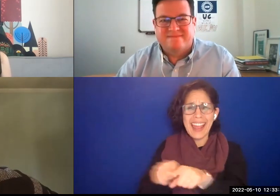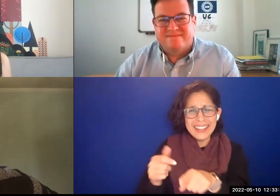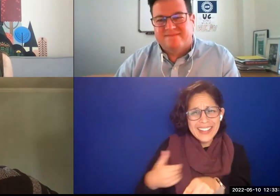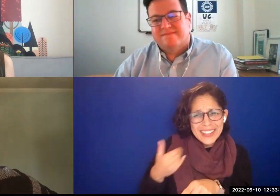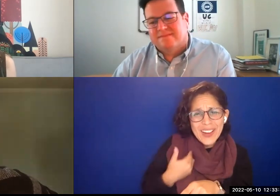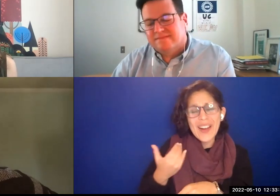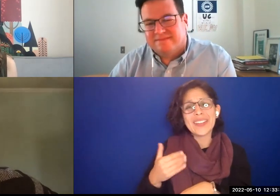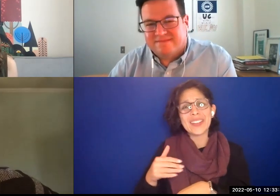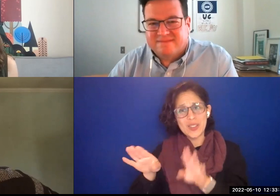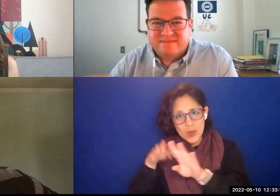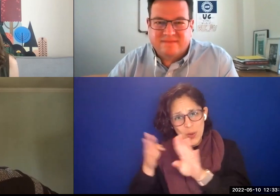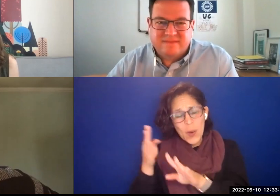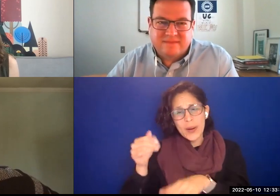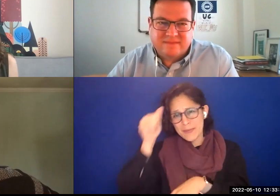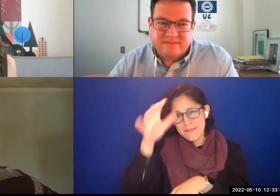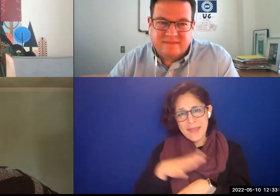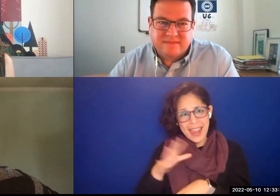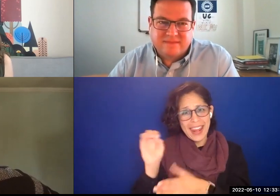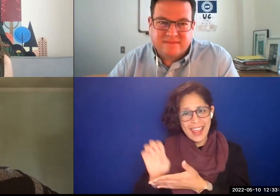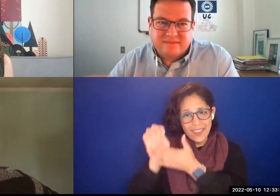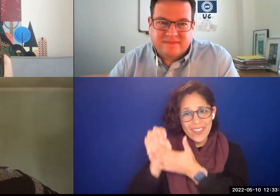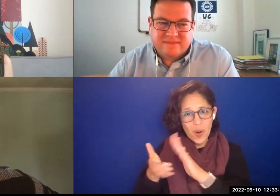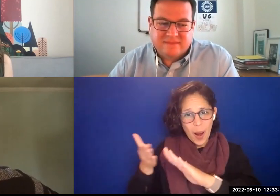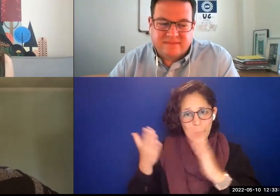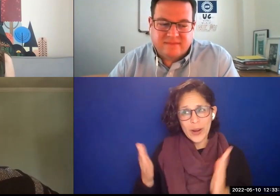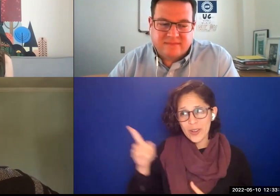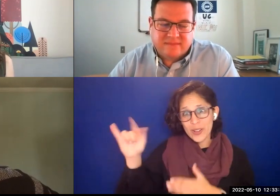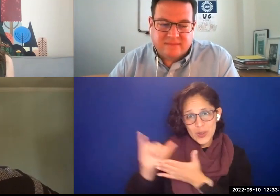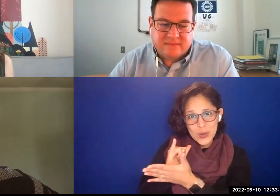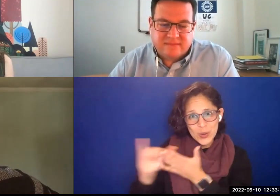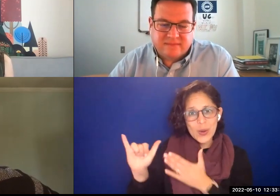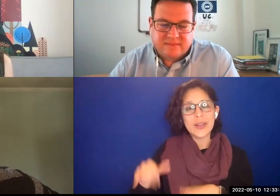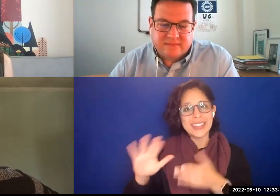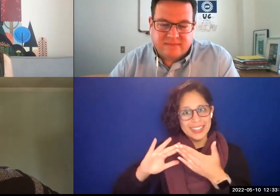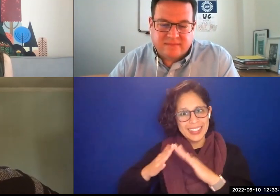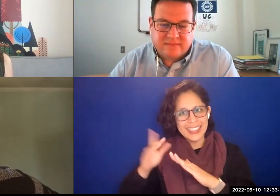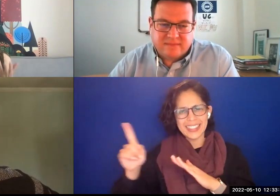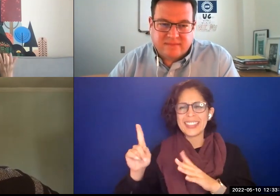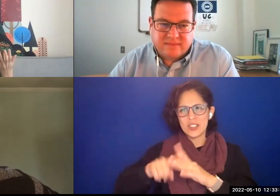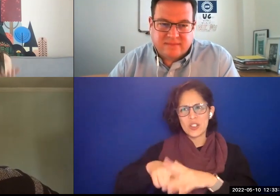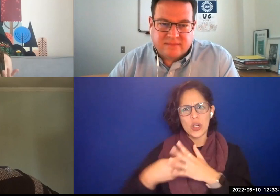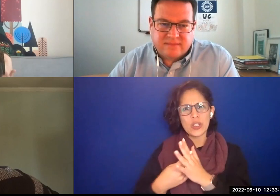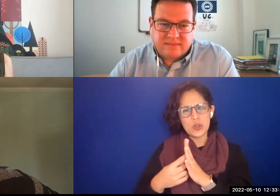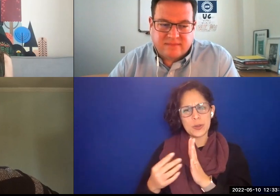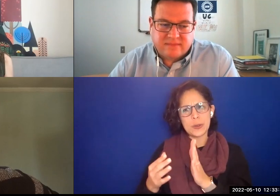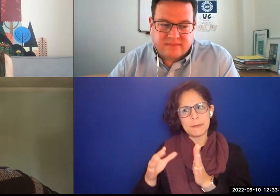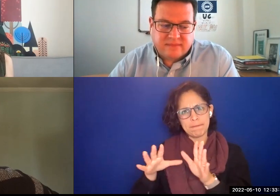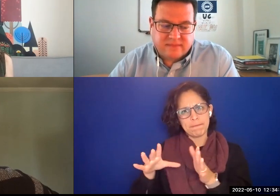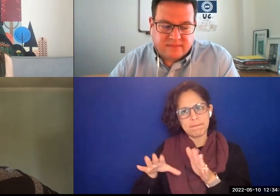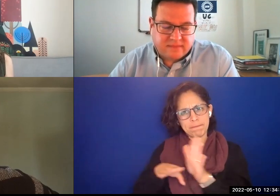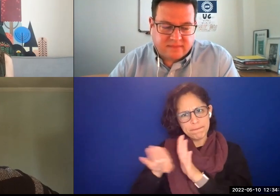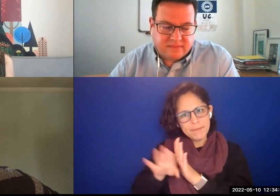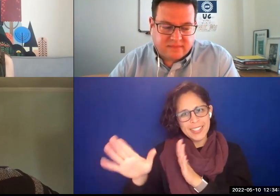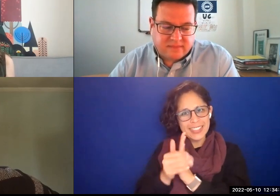doorman and elevator operator in New York City. He went on to hone his organizing skills while as a graduate student at